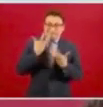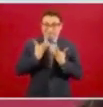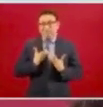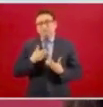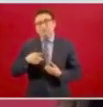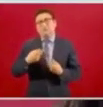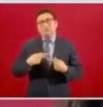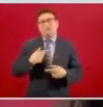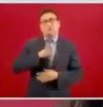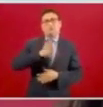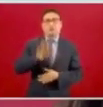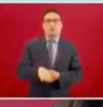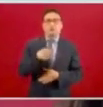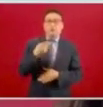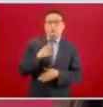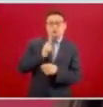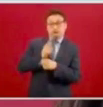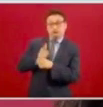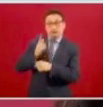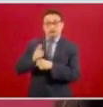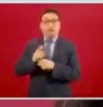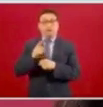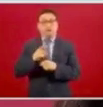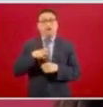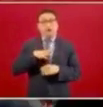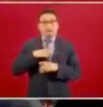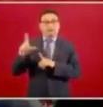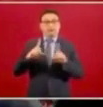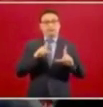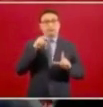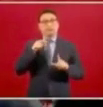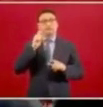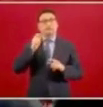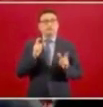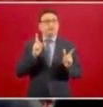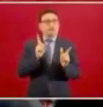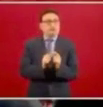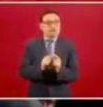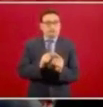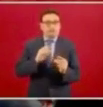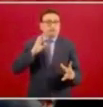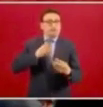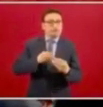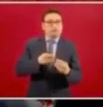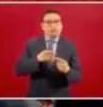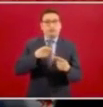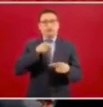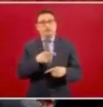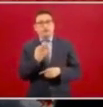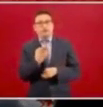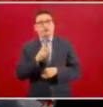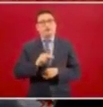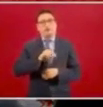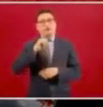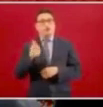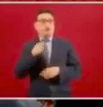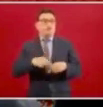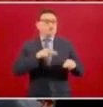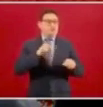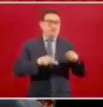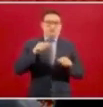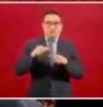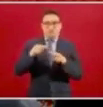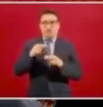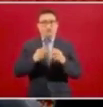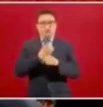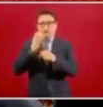younger as compared to the fatalities presented in other countries that unfortunately lost their lives.